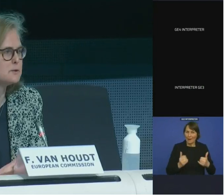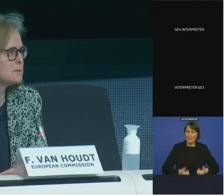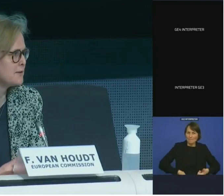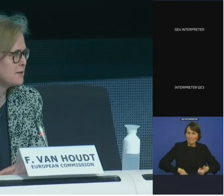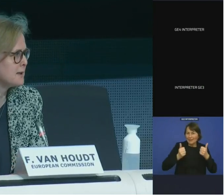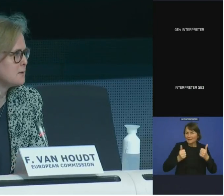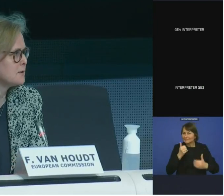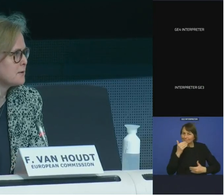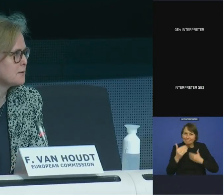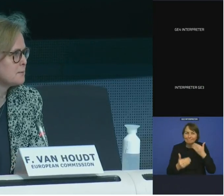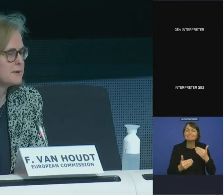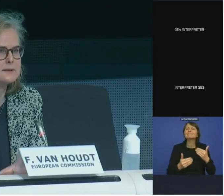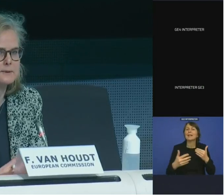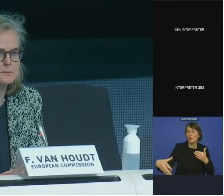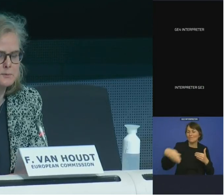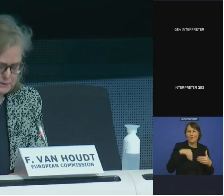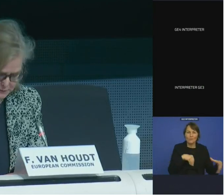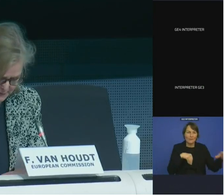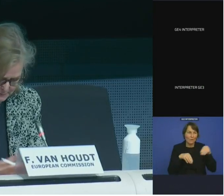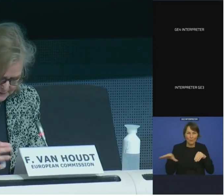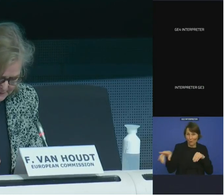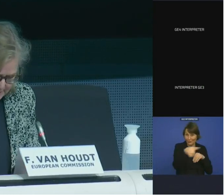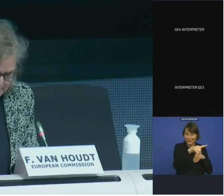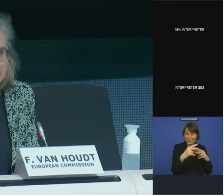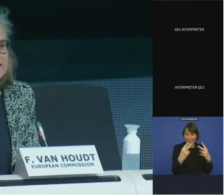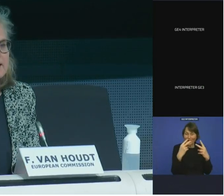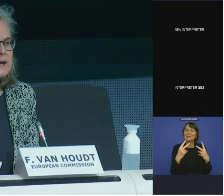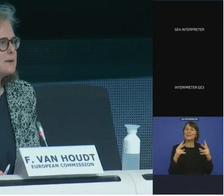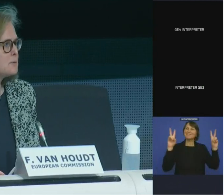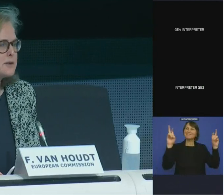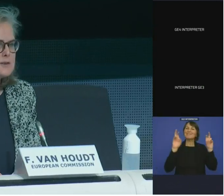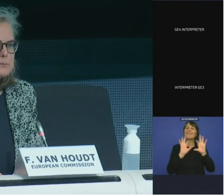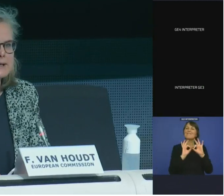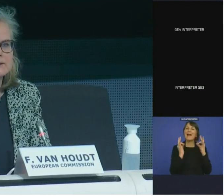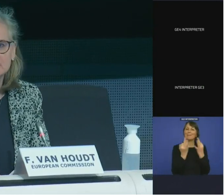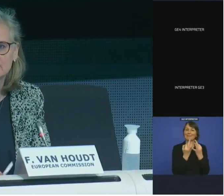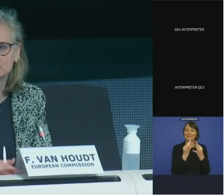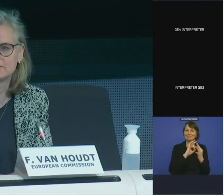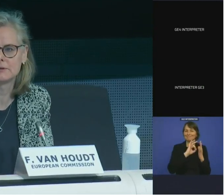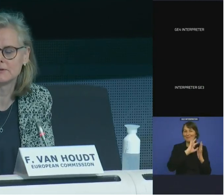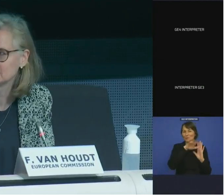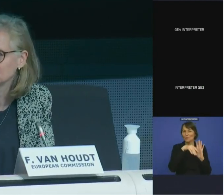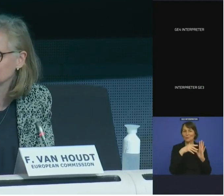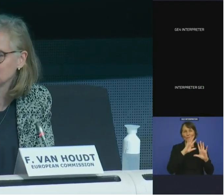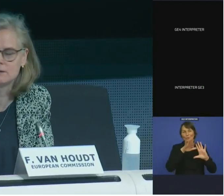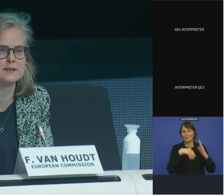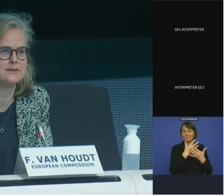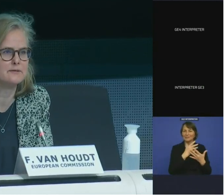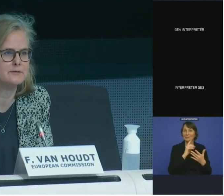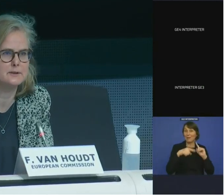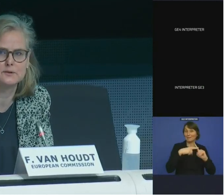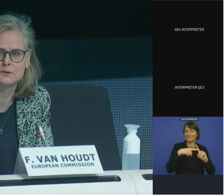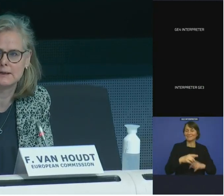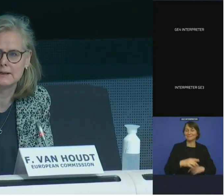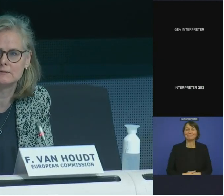with the stakeholders, with the Erasmus Plus family. And how that works in practice, I will first ask my colleague Stefano